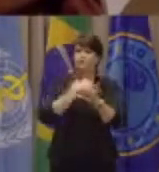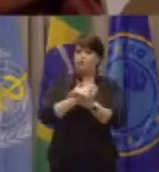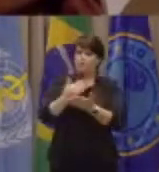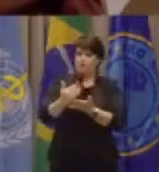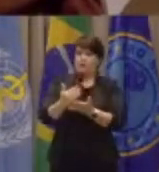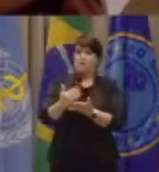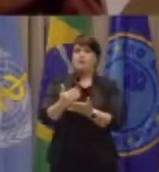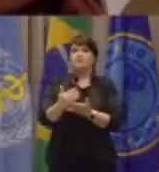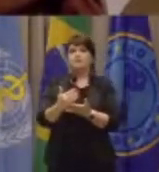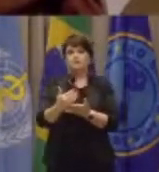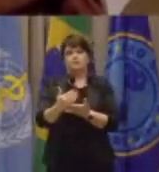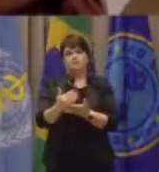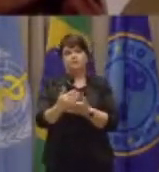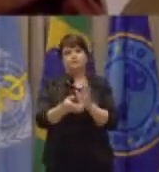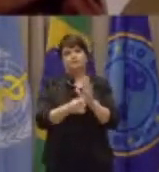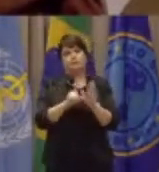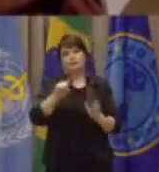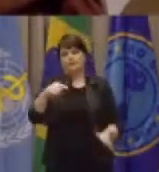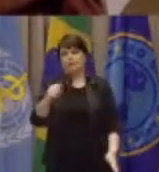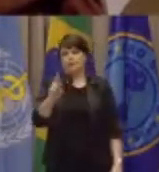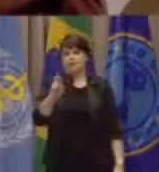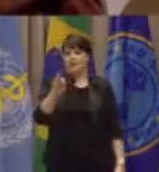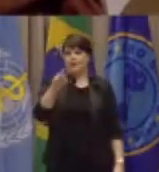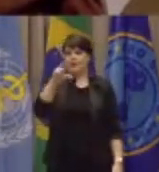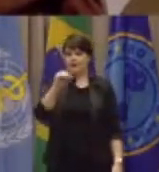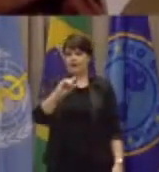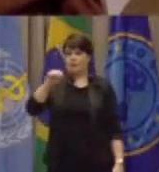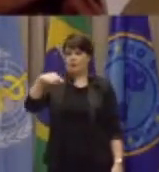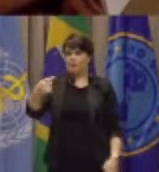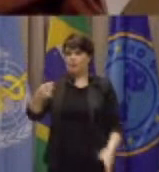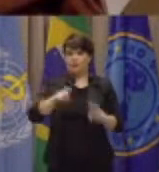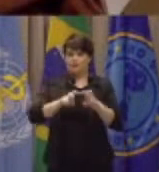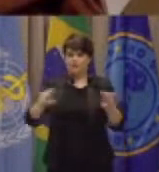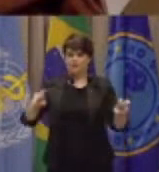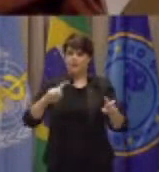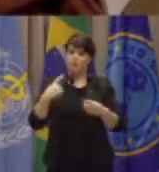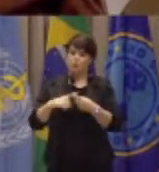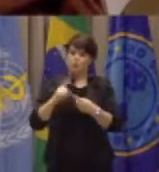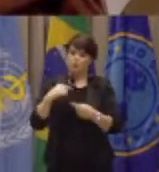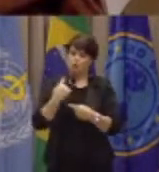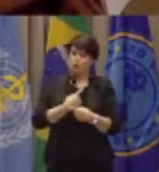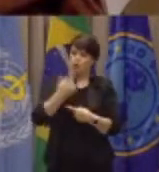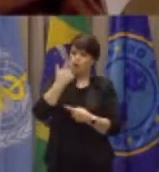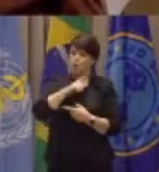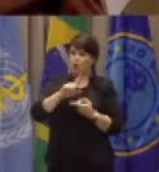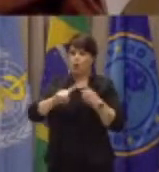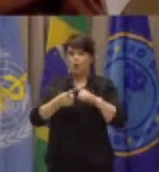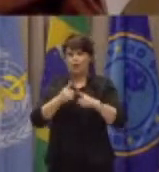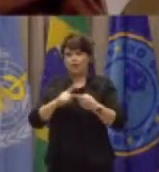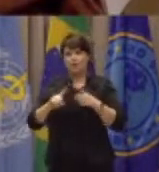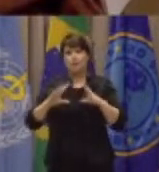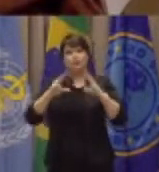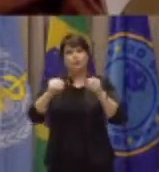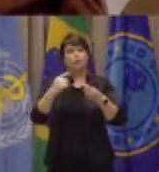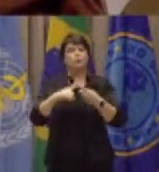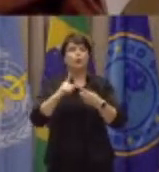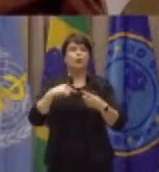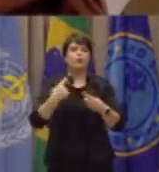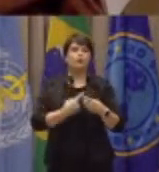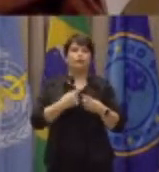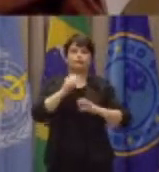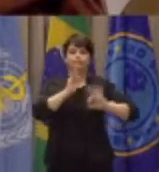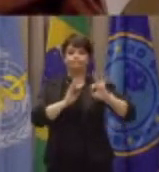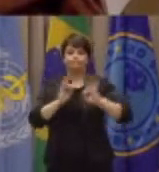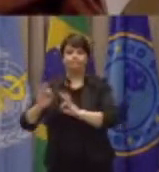p.m. But we are going to begin with Dr. Renato Tasca in this next panel.